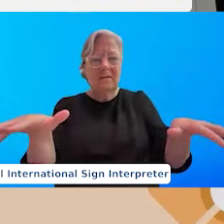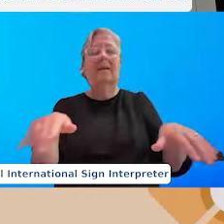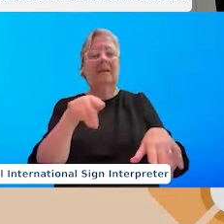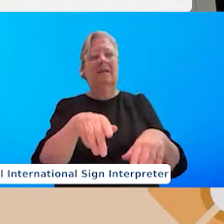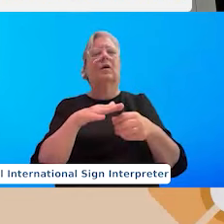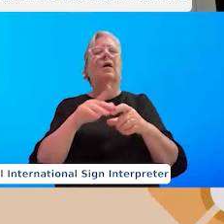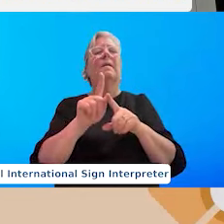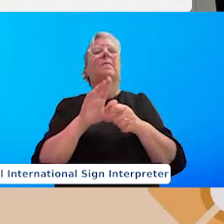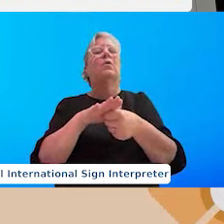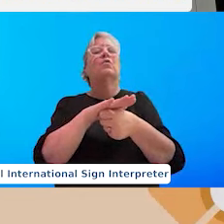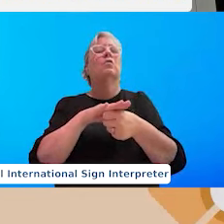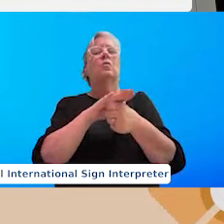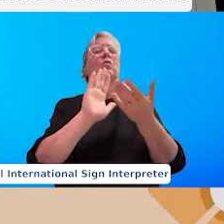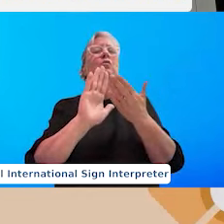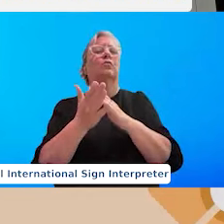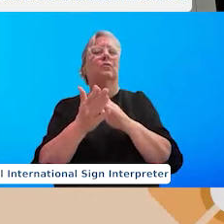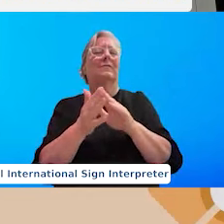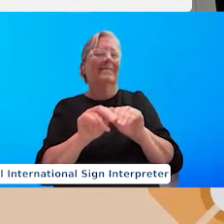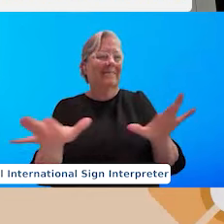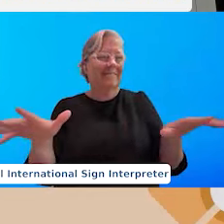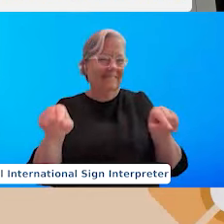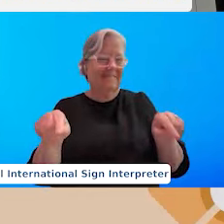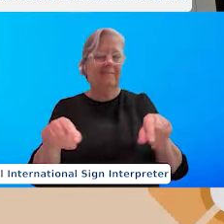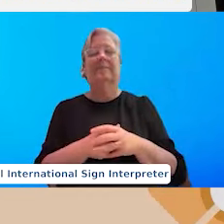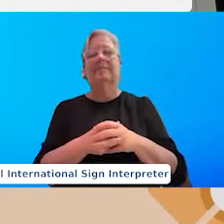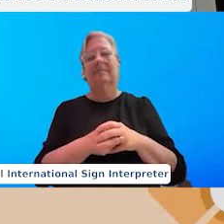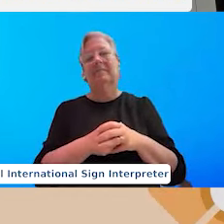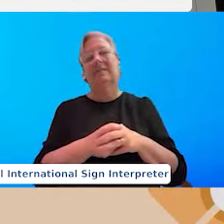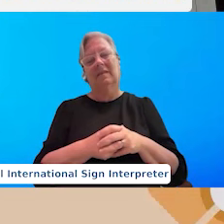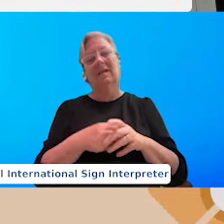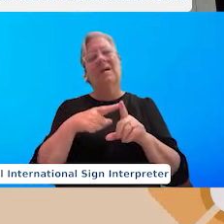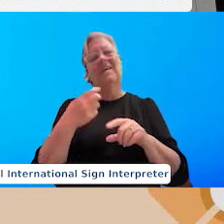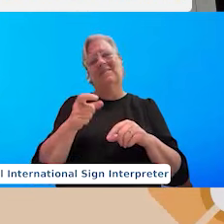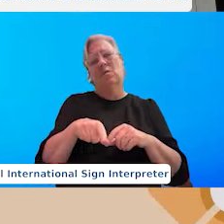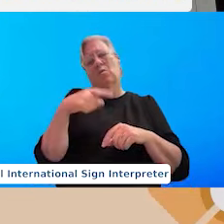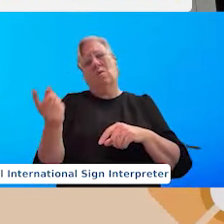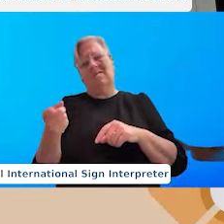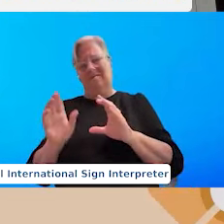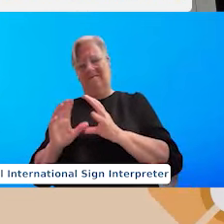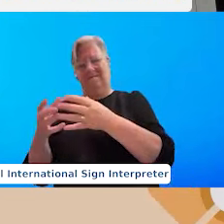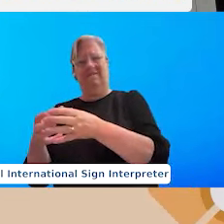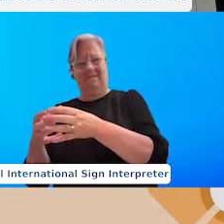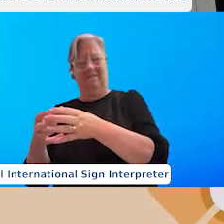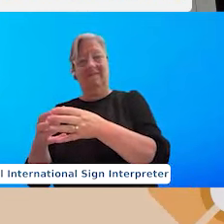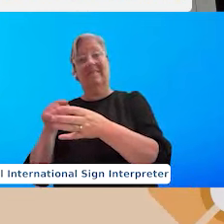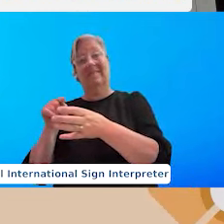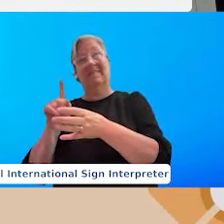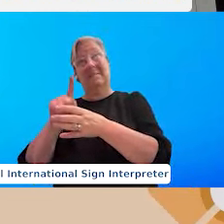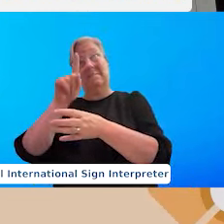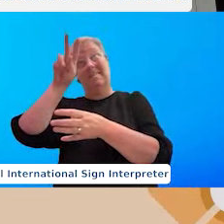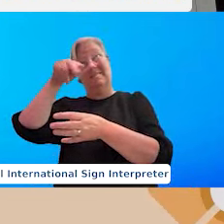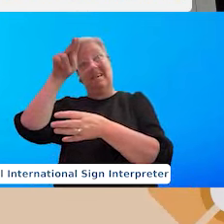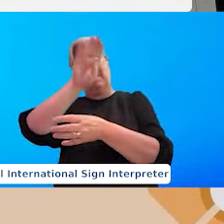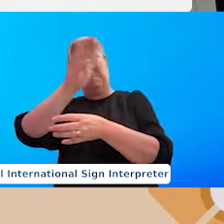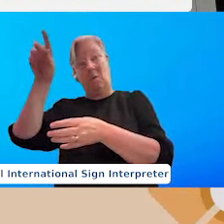persons with disabilities in every province as a provincial levels, right? So that they can work. We, as I say, we try